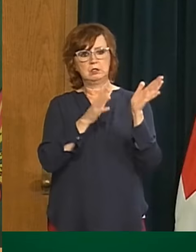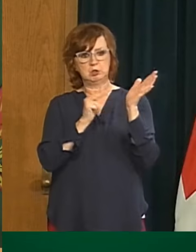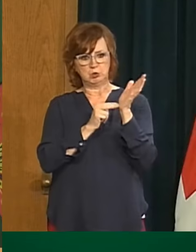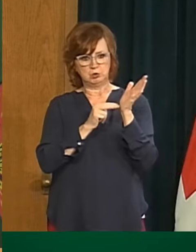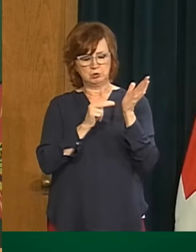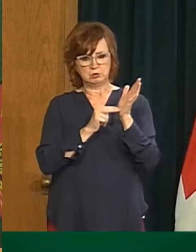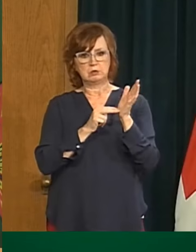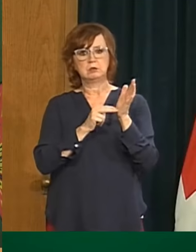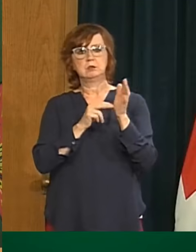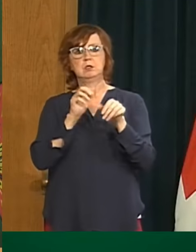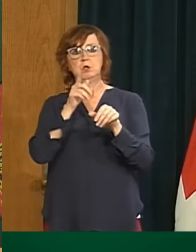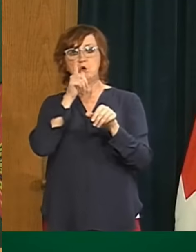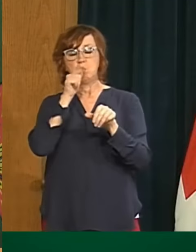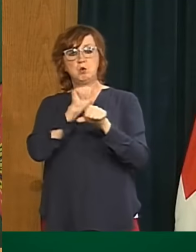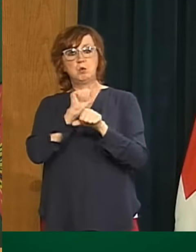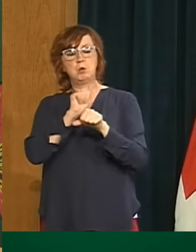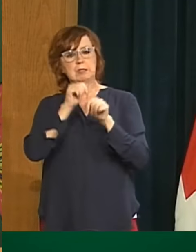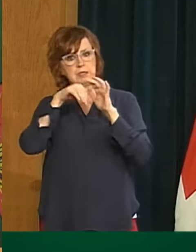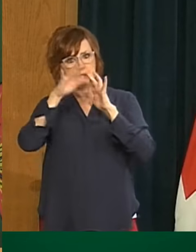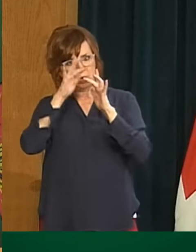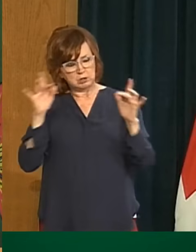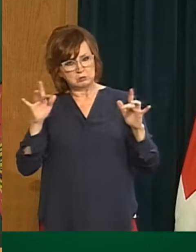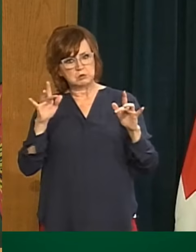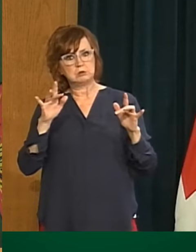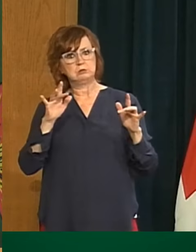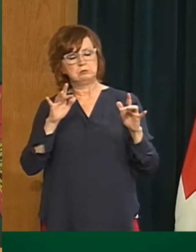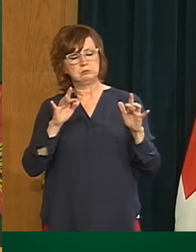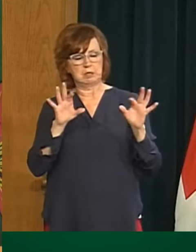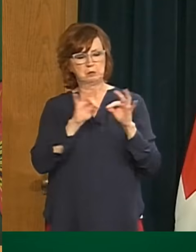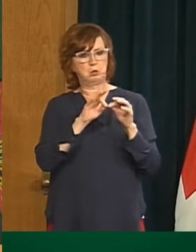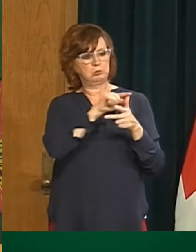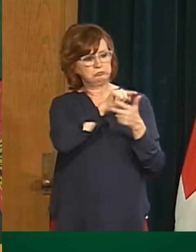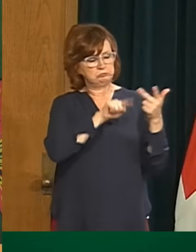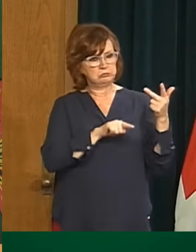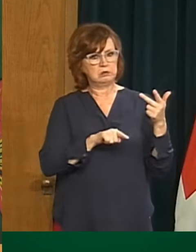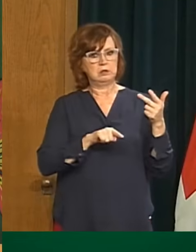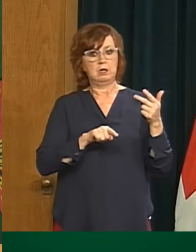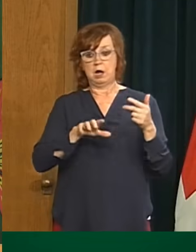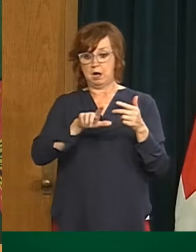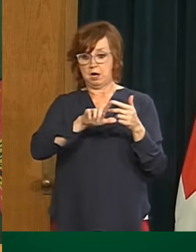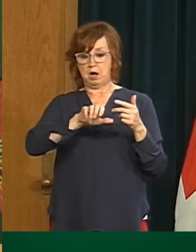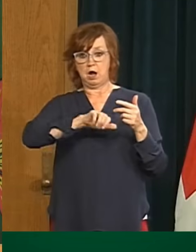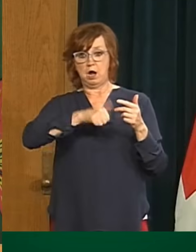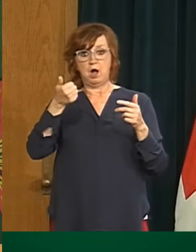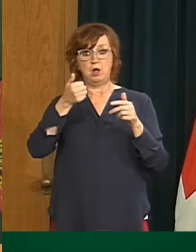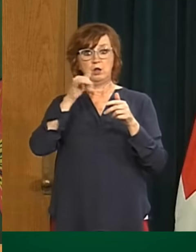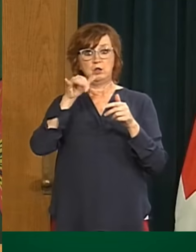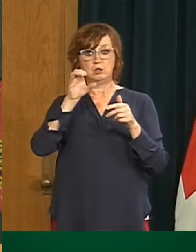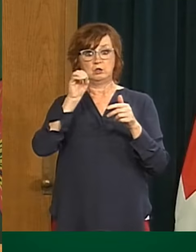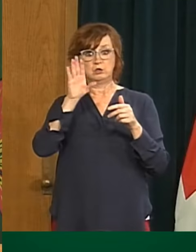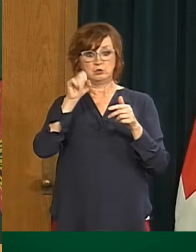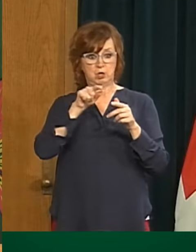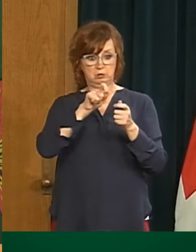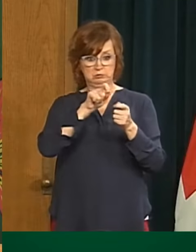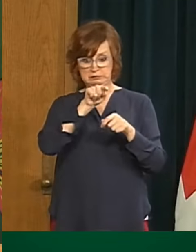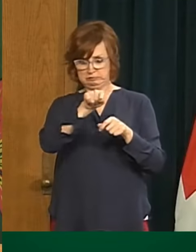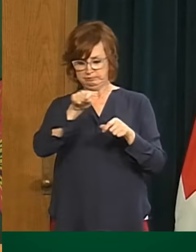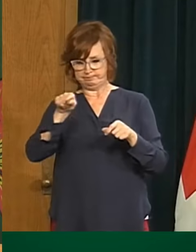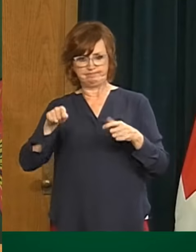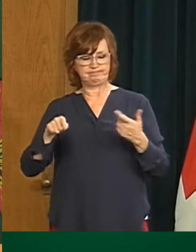But so individual employers are going to be responsible for that. So without knowing more detail, I can't